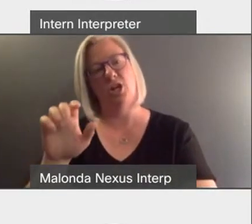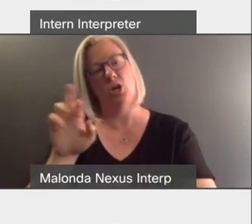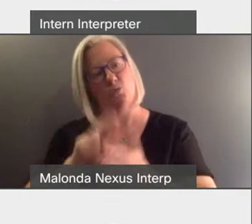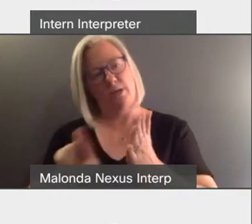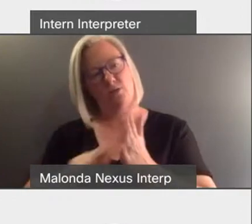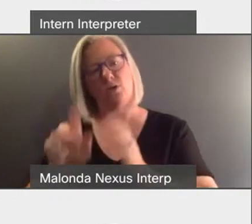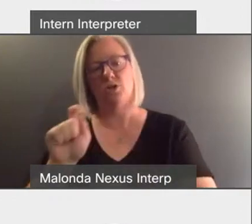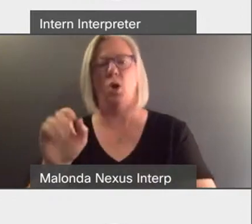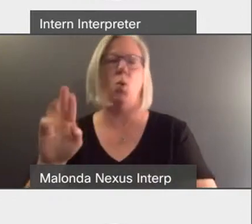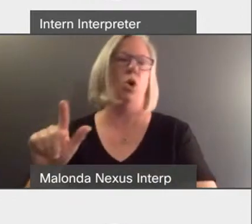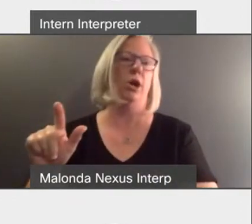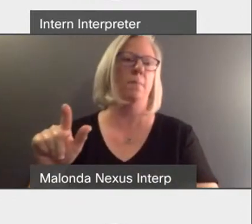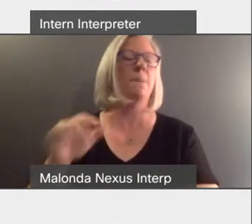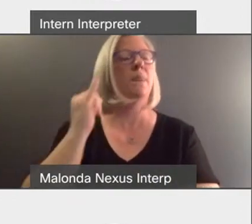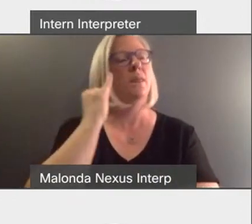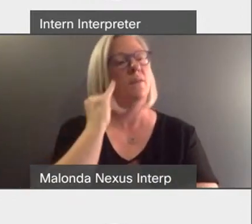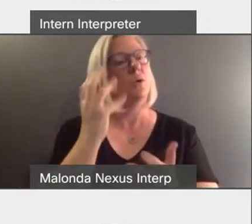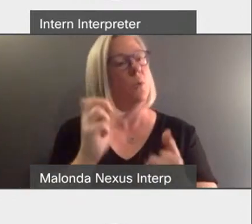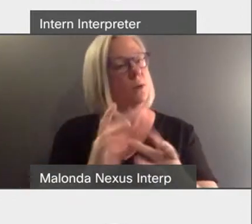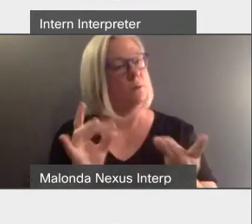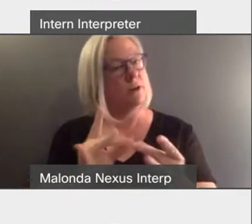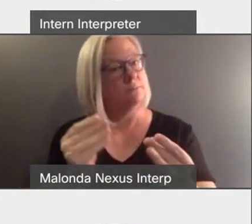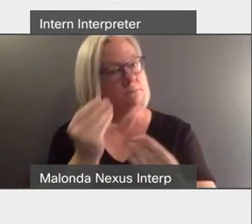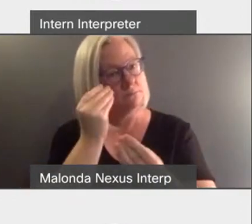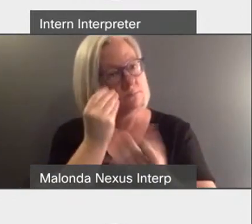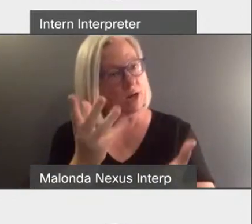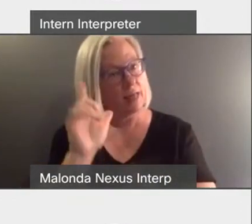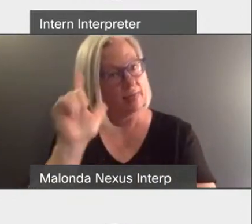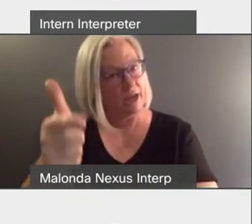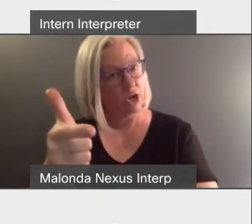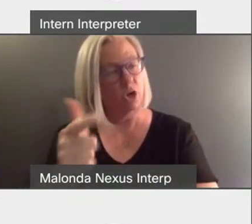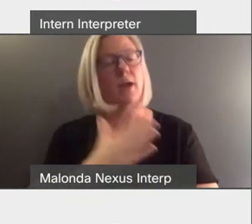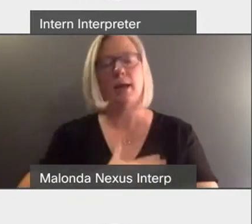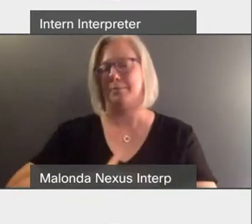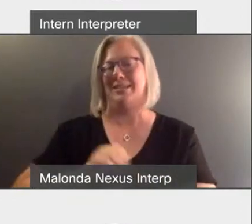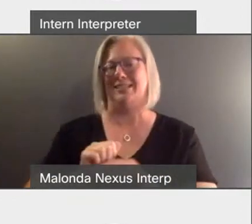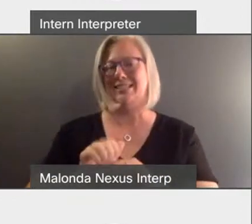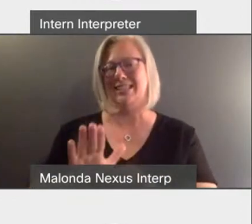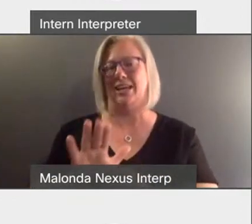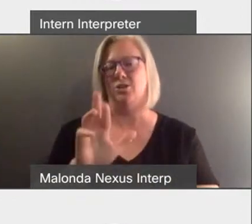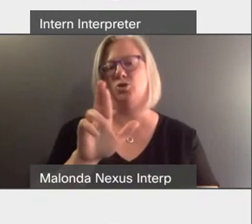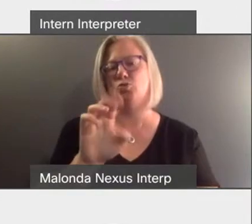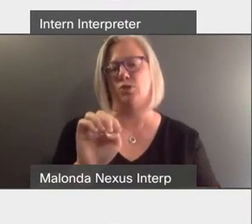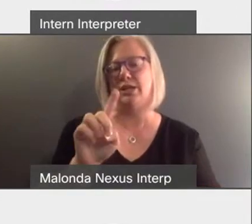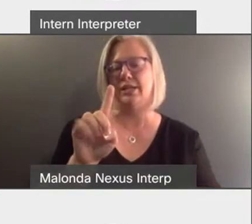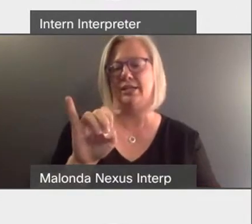ks.leg.research.org. If anyone wants to provide public comment later, please send comments to